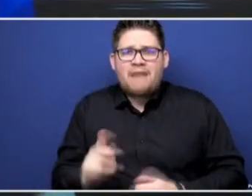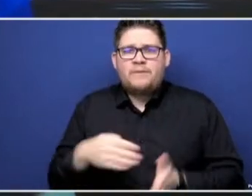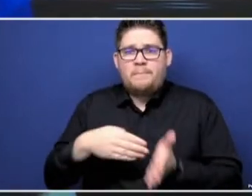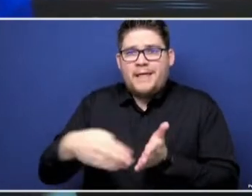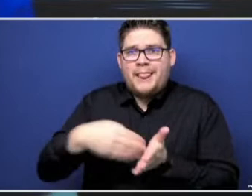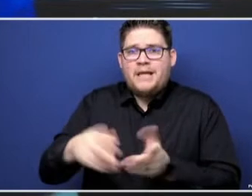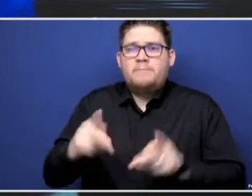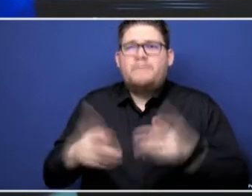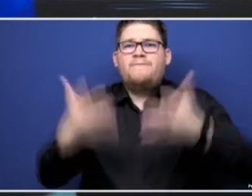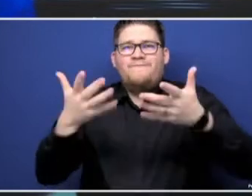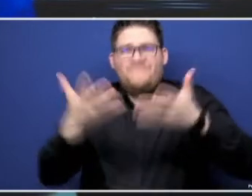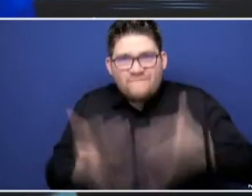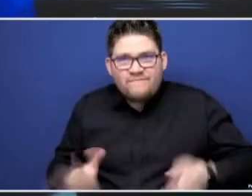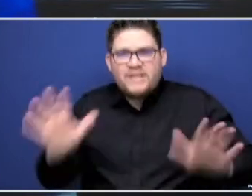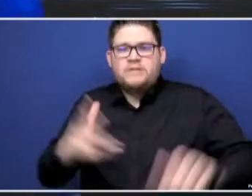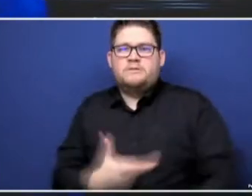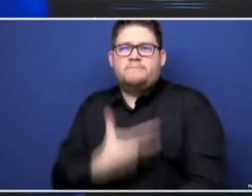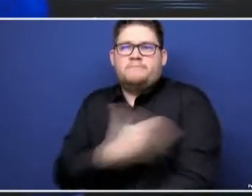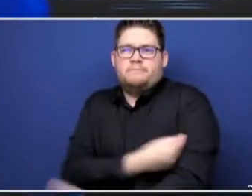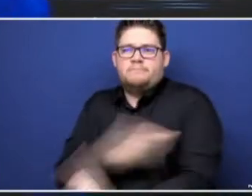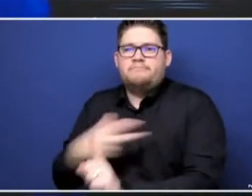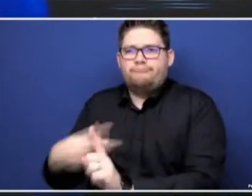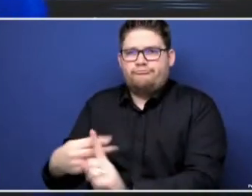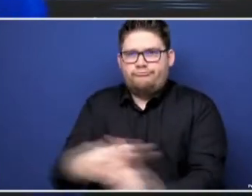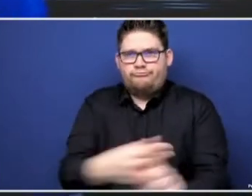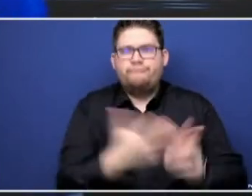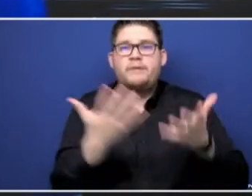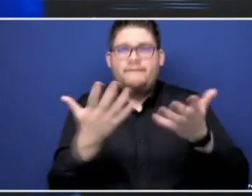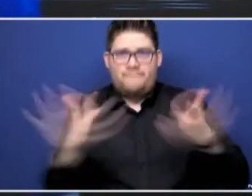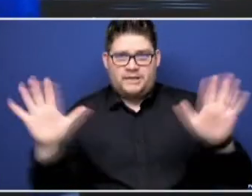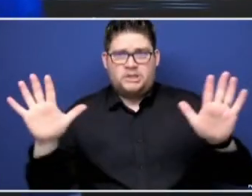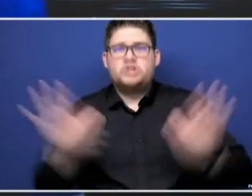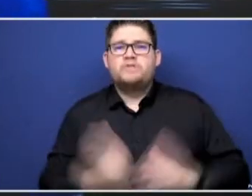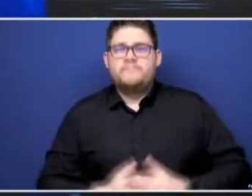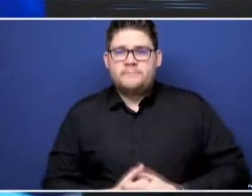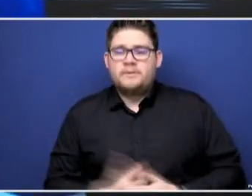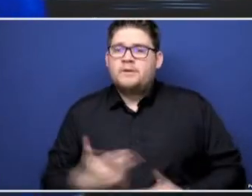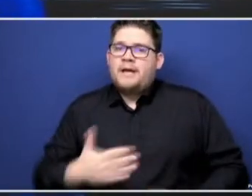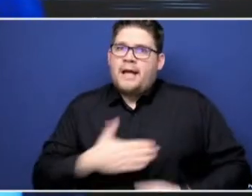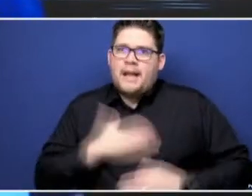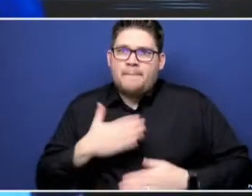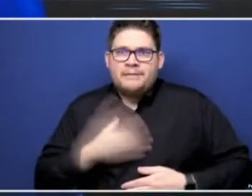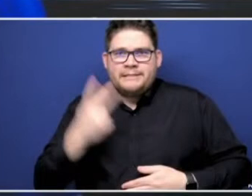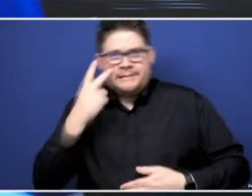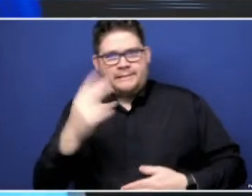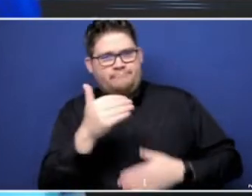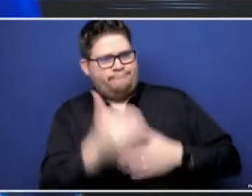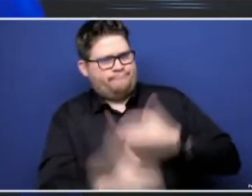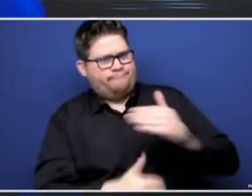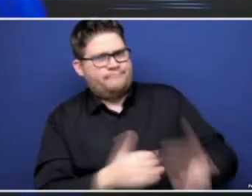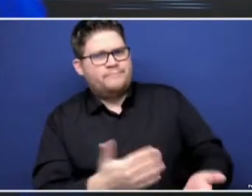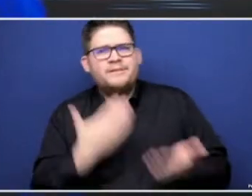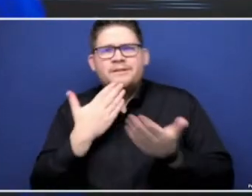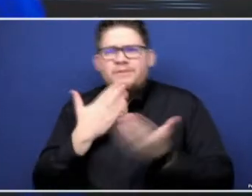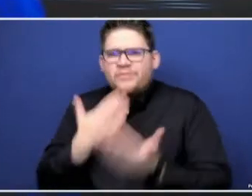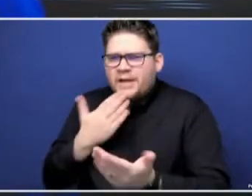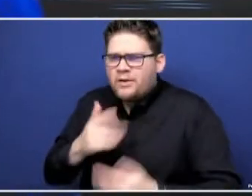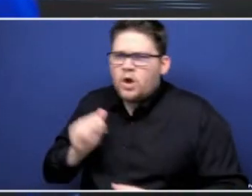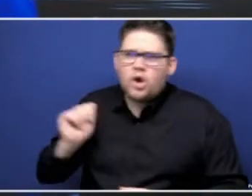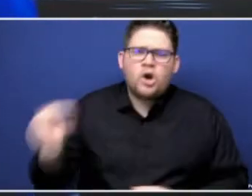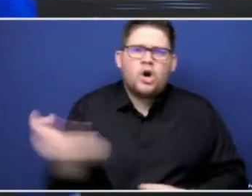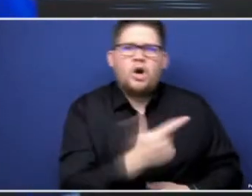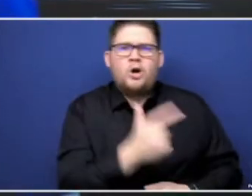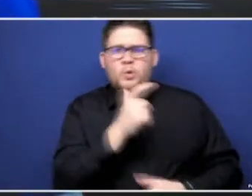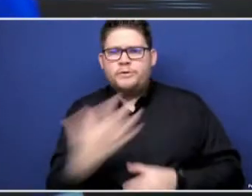it impacted so much on us from going from all these WestJetters getting laid off from furlough for reduced hours.